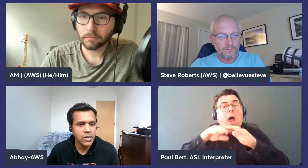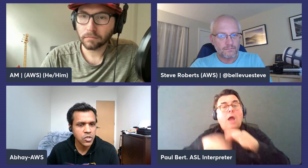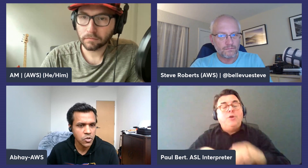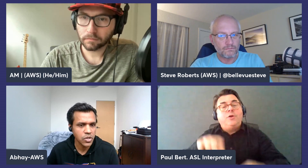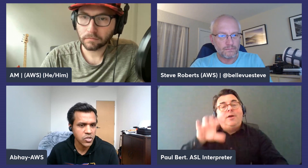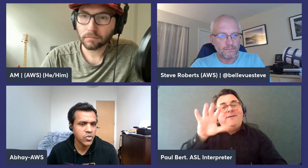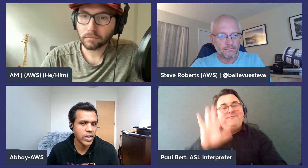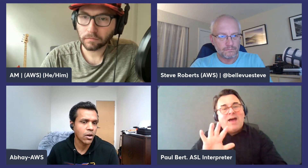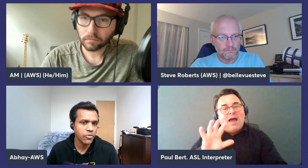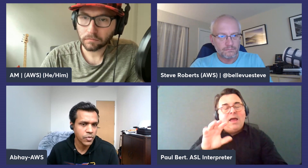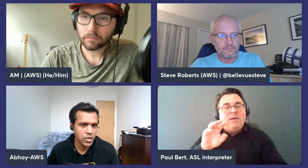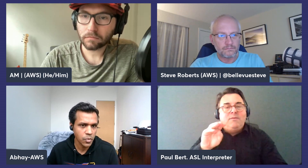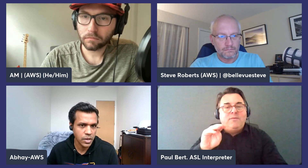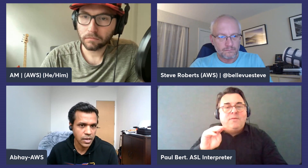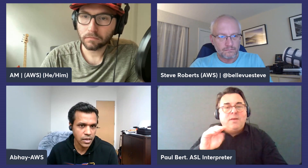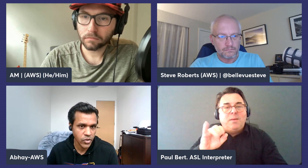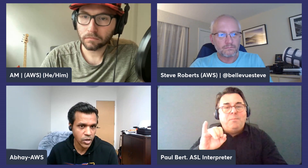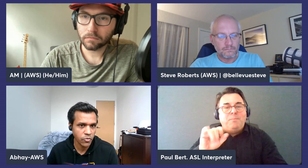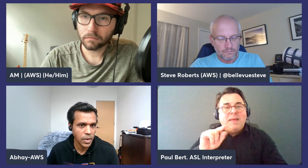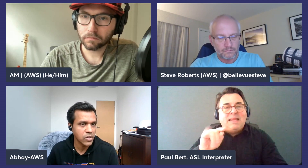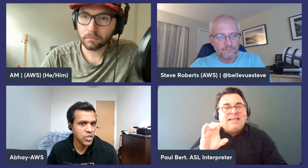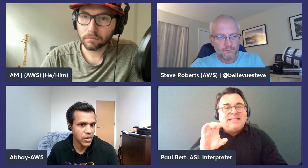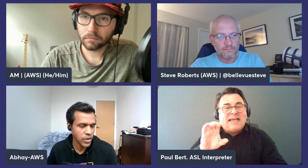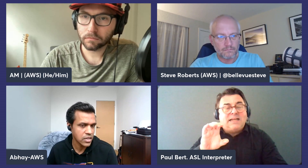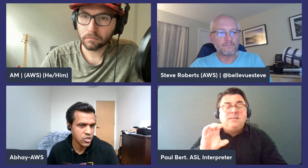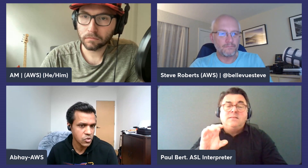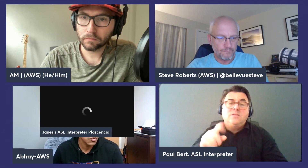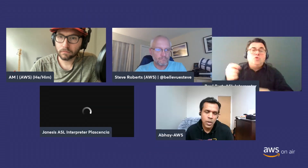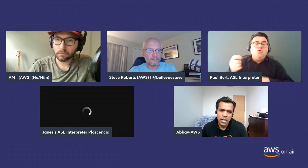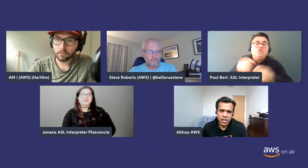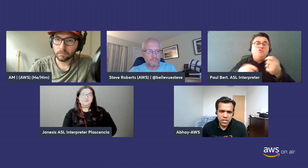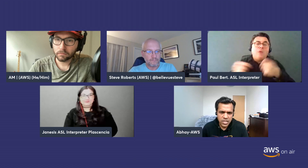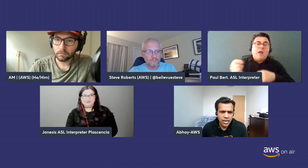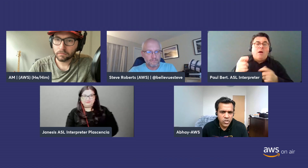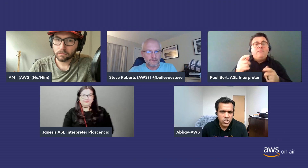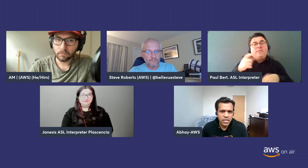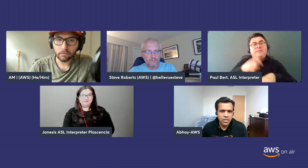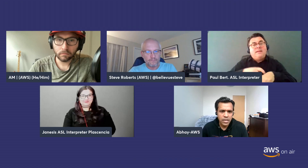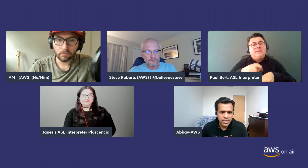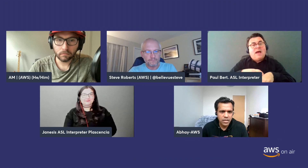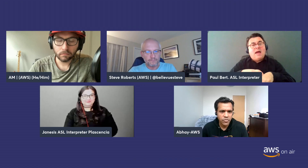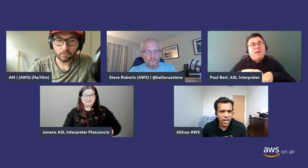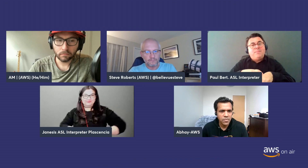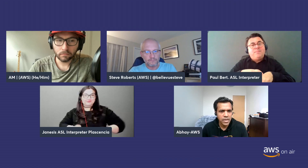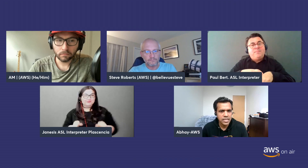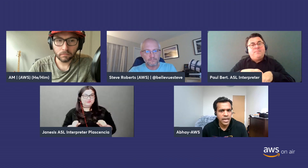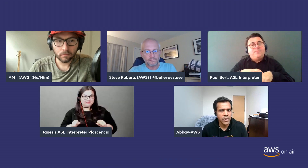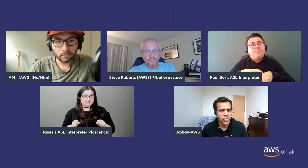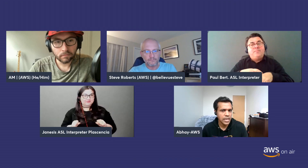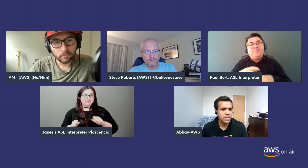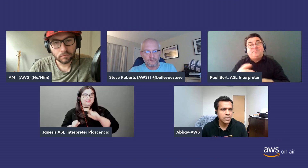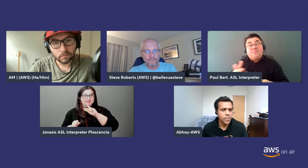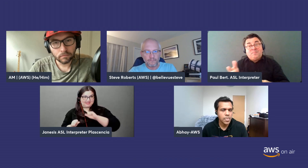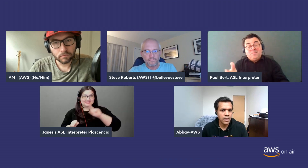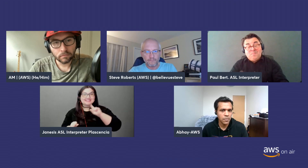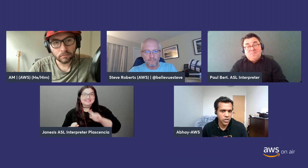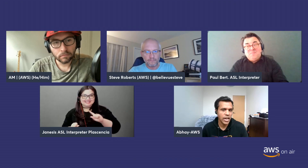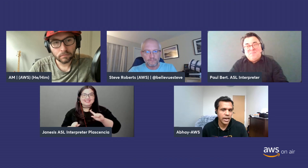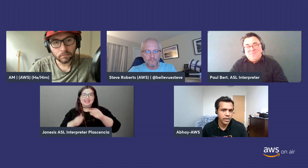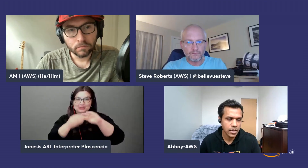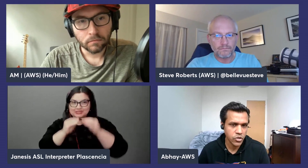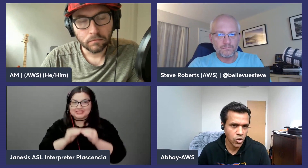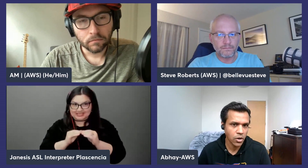to complete a write so there is a trade-off you would trade off microsecond writes to single legit less than five millisecond writes